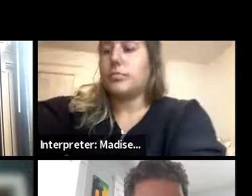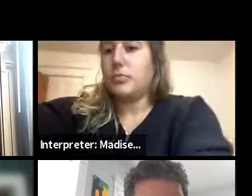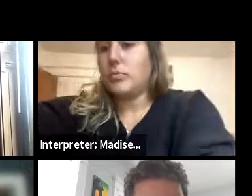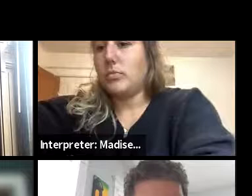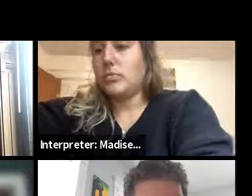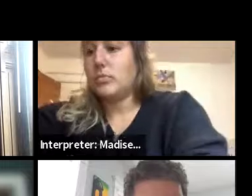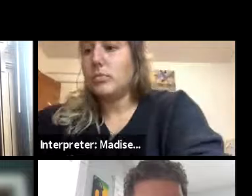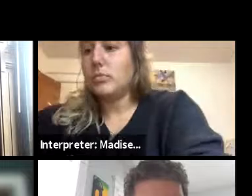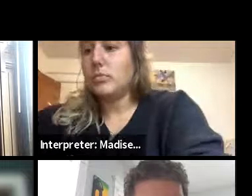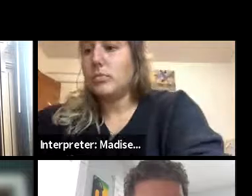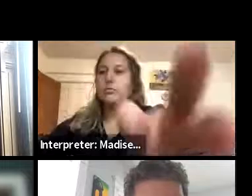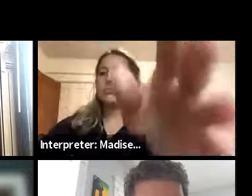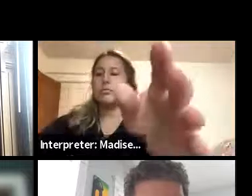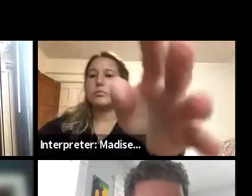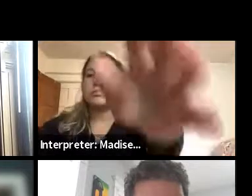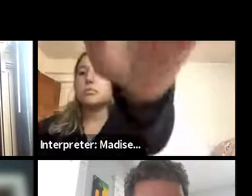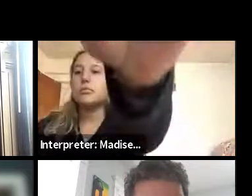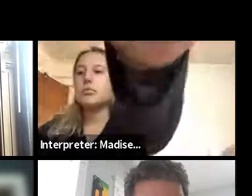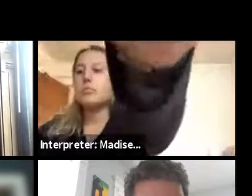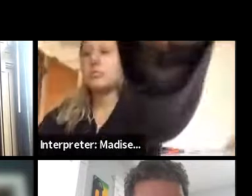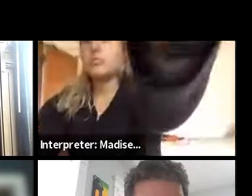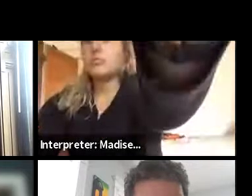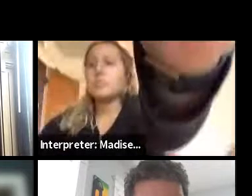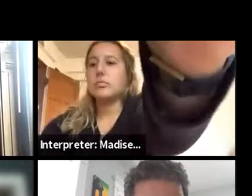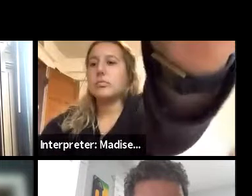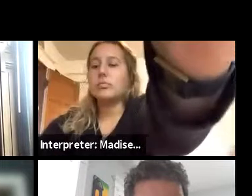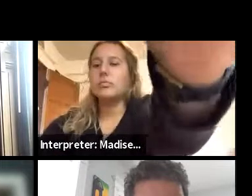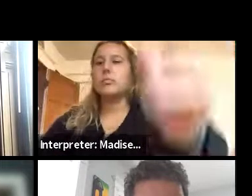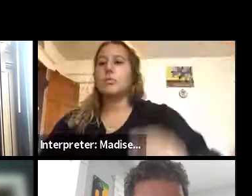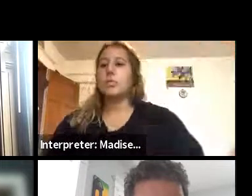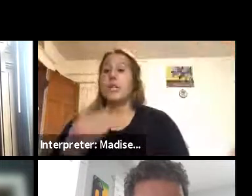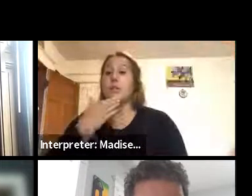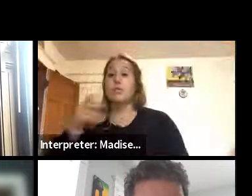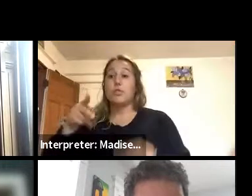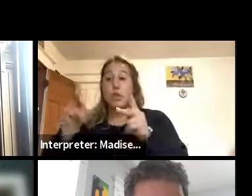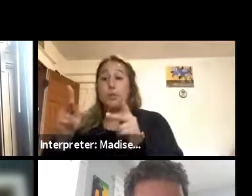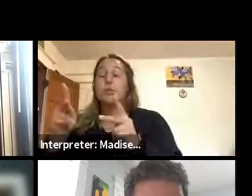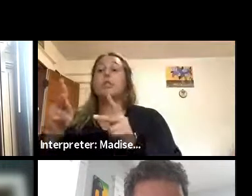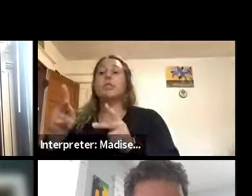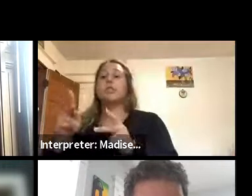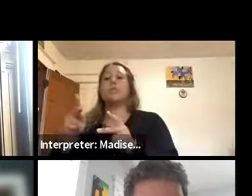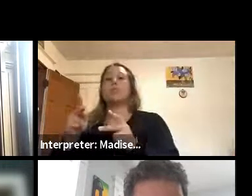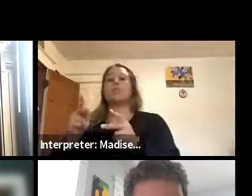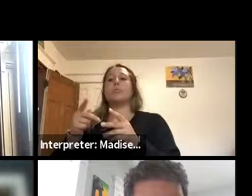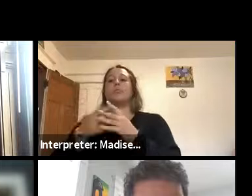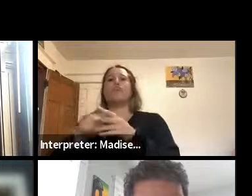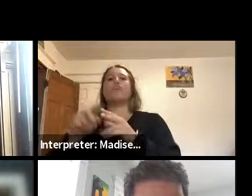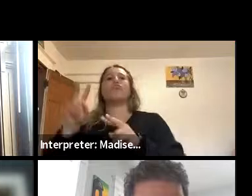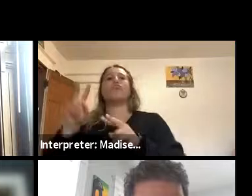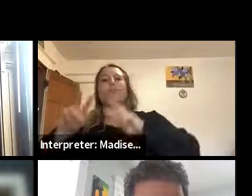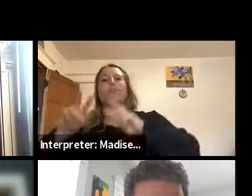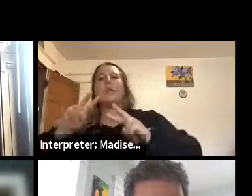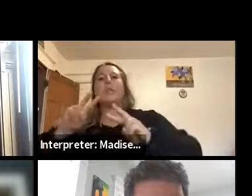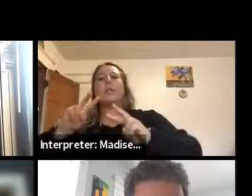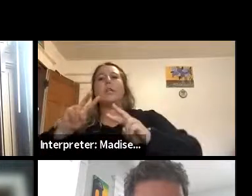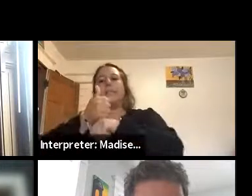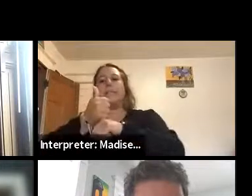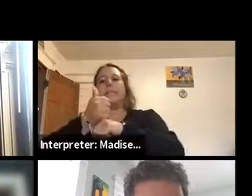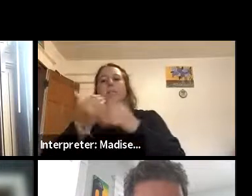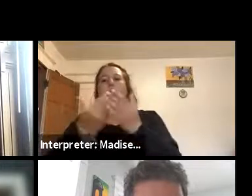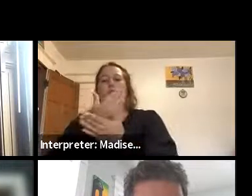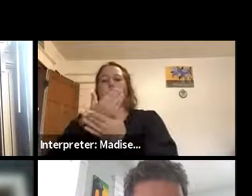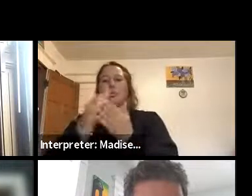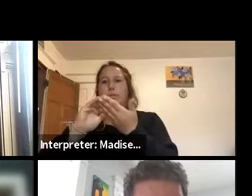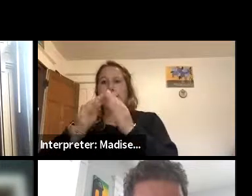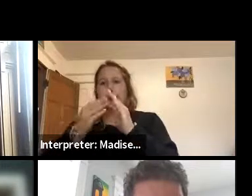opportunity to pursue the redistricting of the city council districts. This will, if